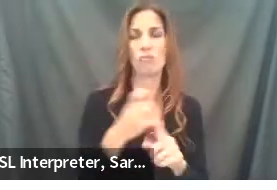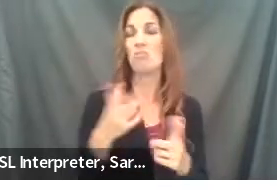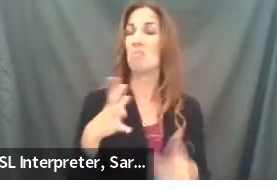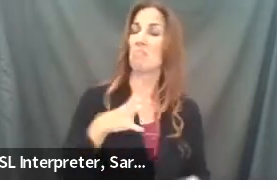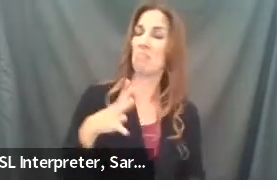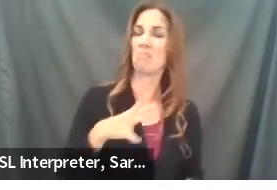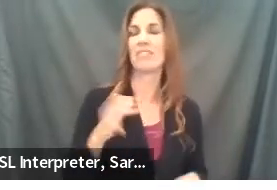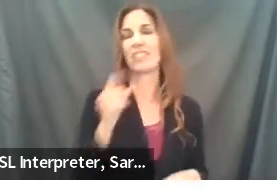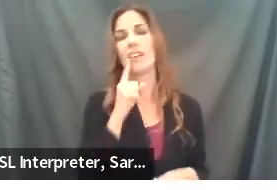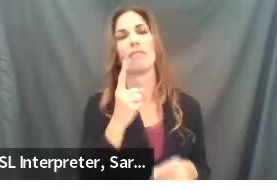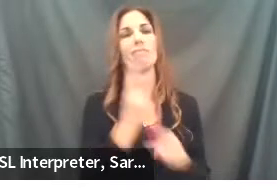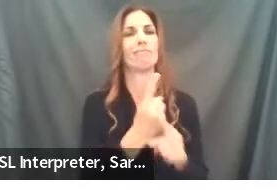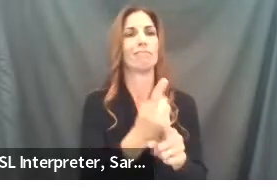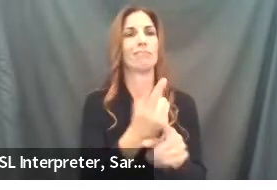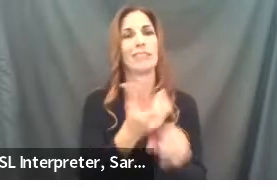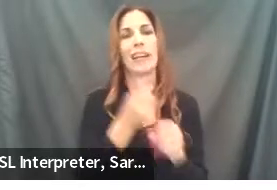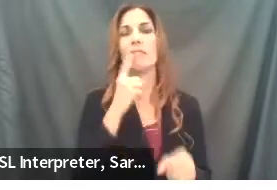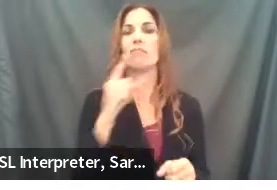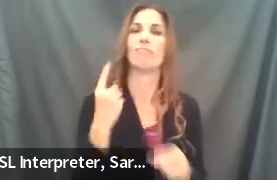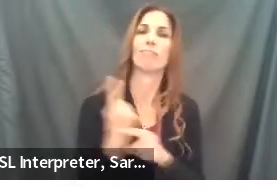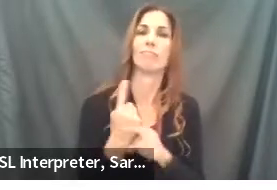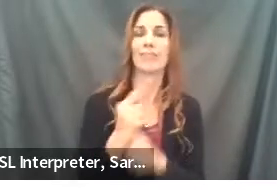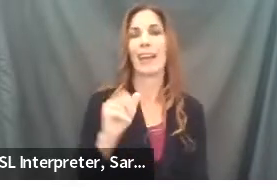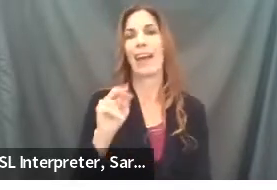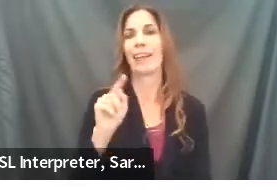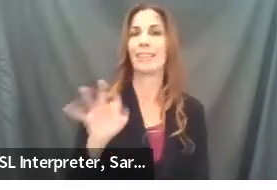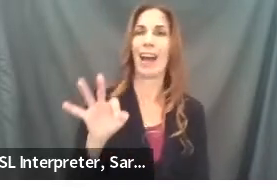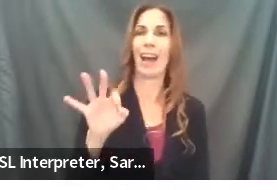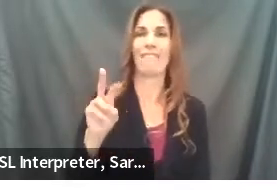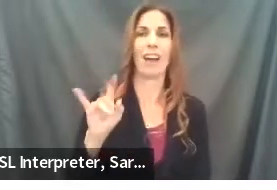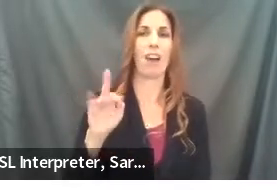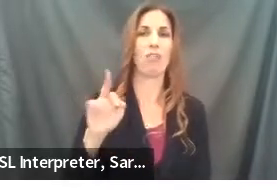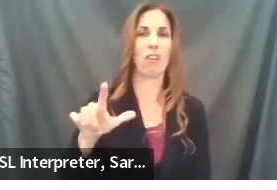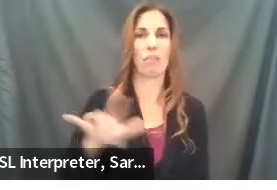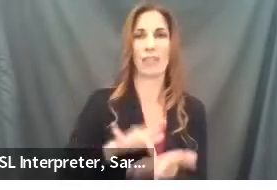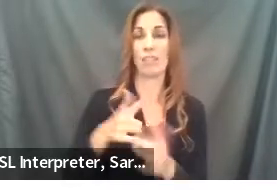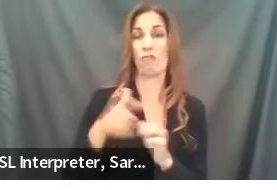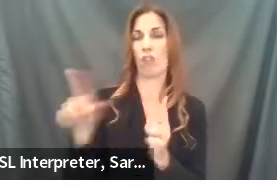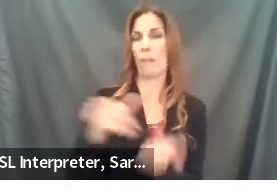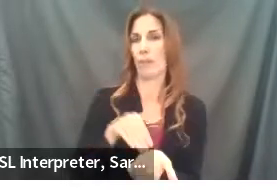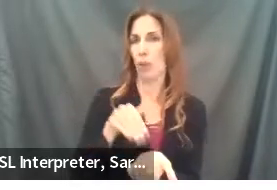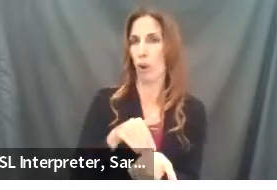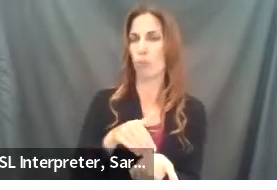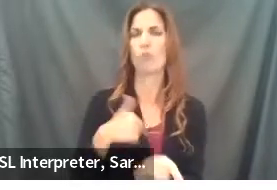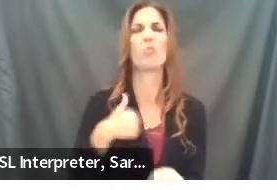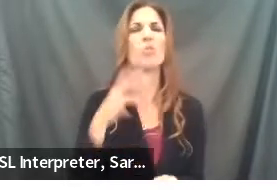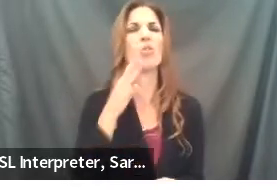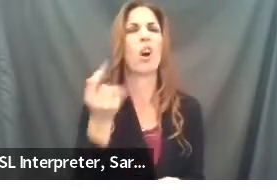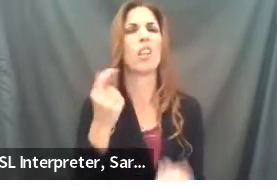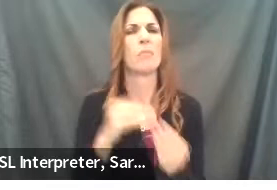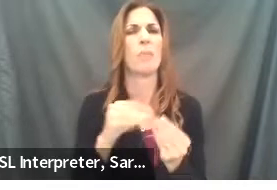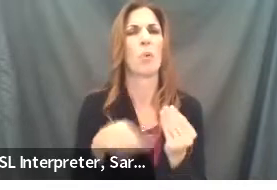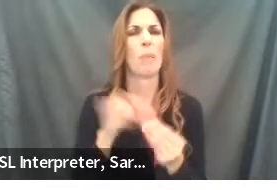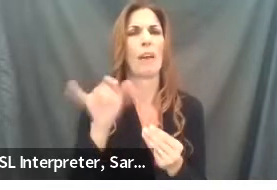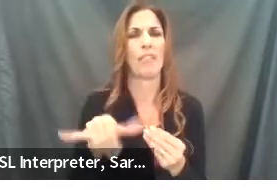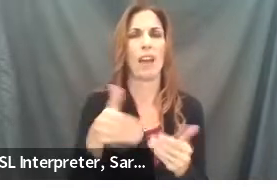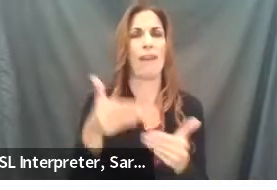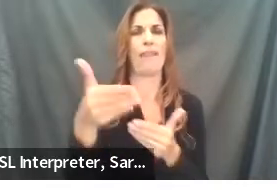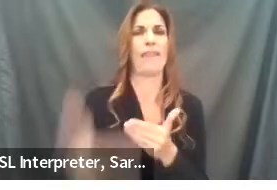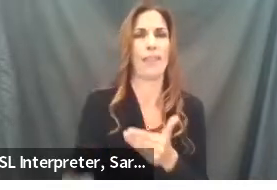also be treated with antiviral drugs by their doctor. And we'll talk a little bit more about those in the next